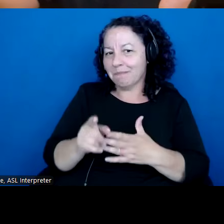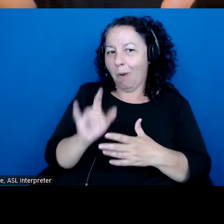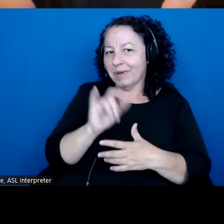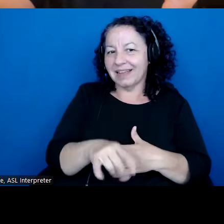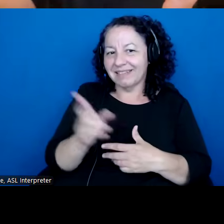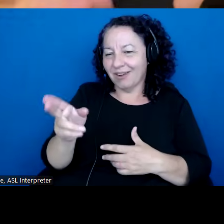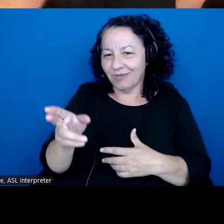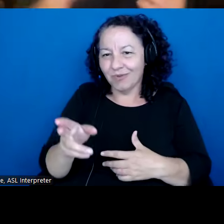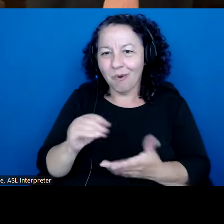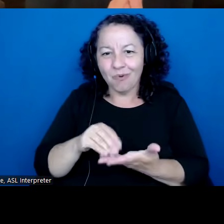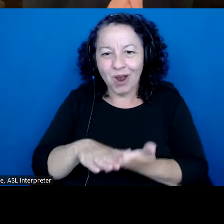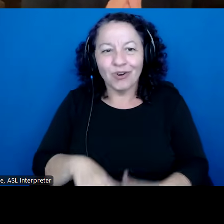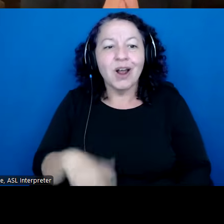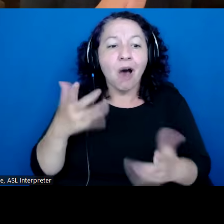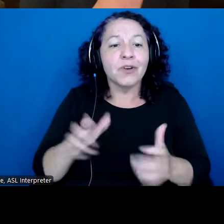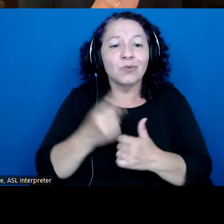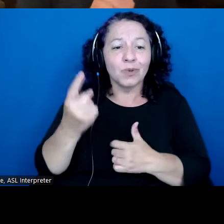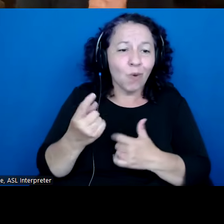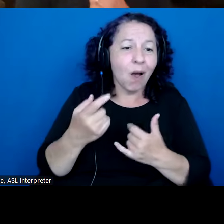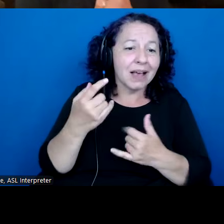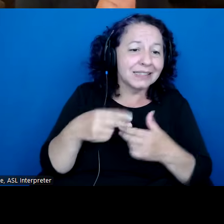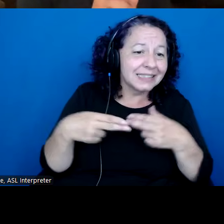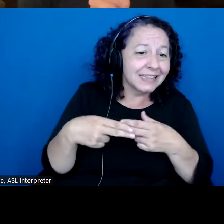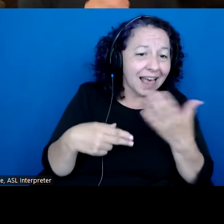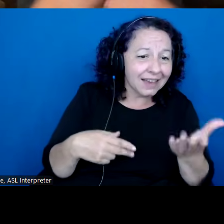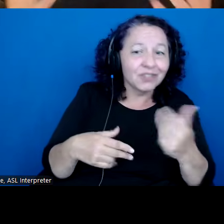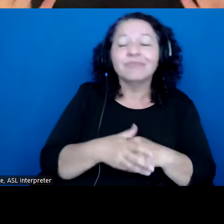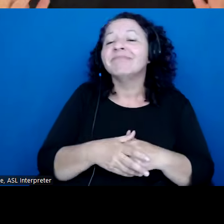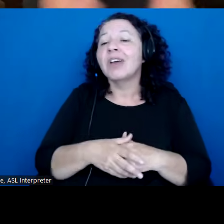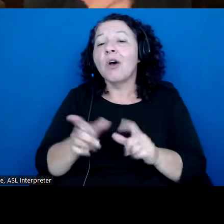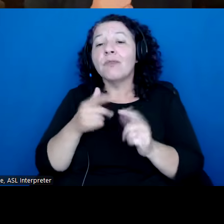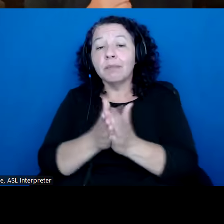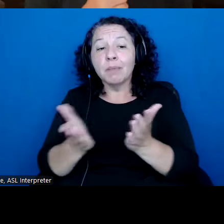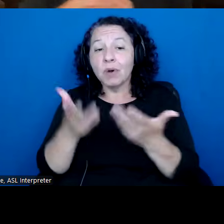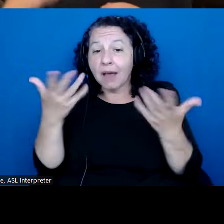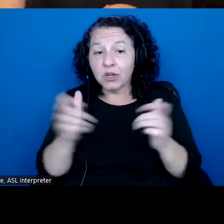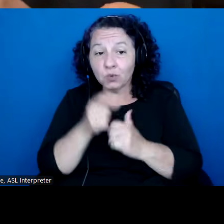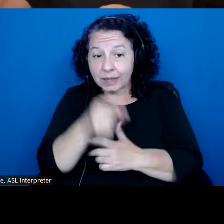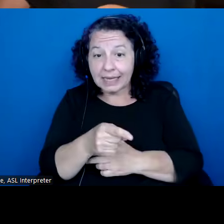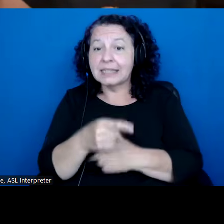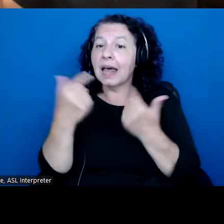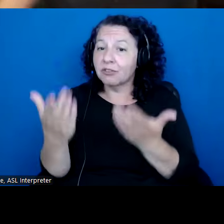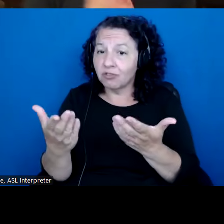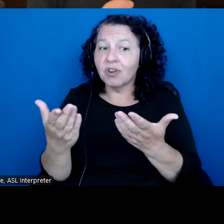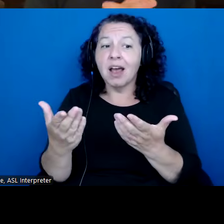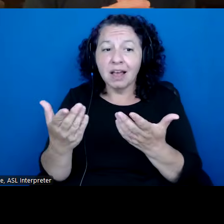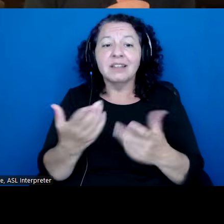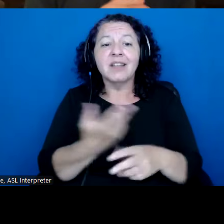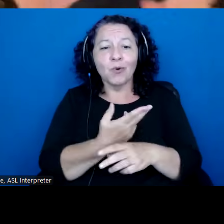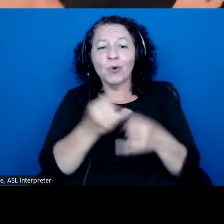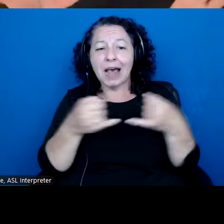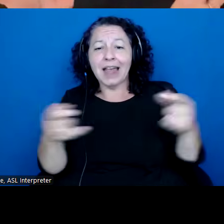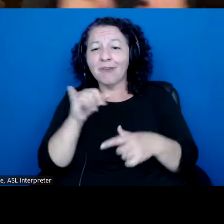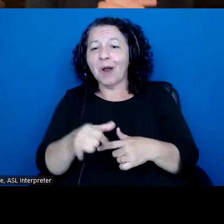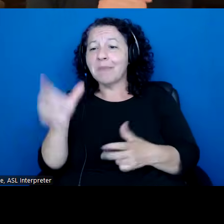to finish with one slide here. So in the book, I finish up with this. I suggest that we take a line from that drinking song that